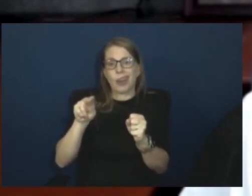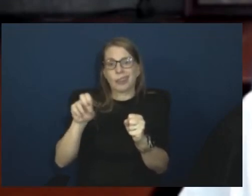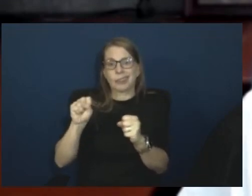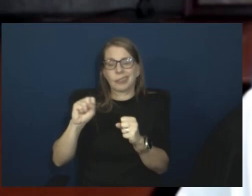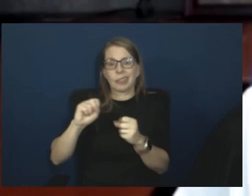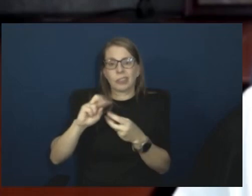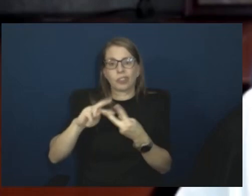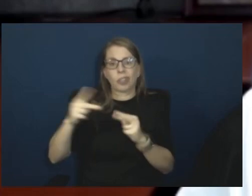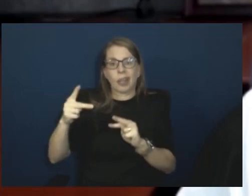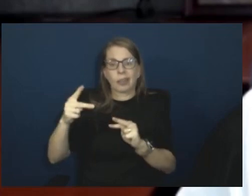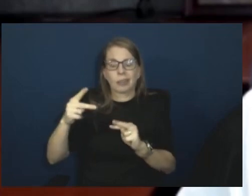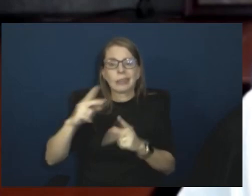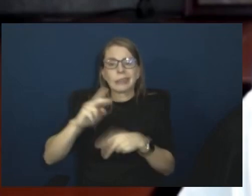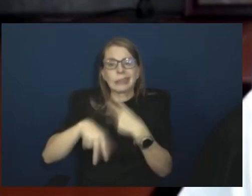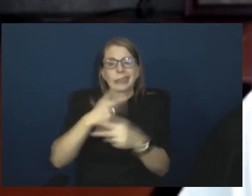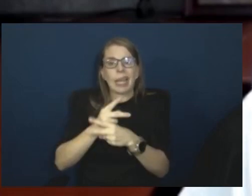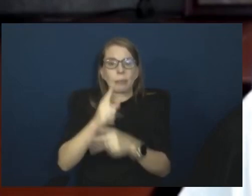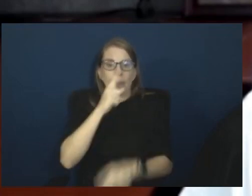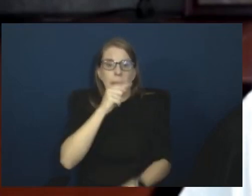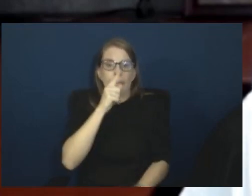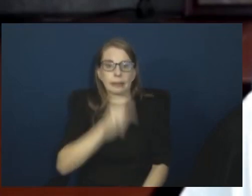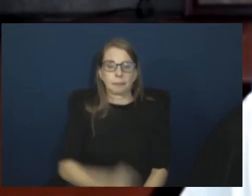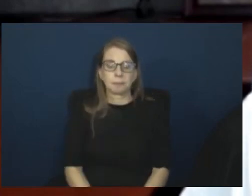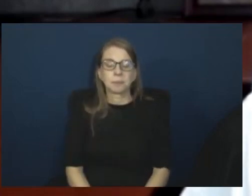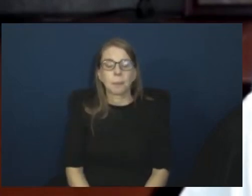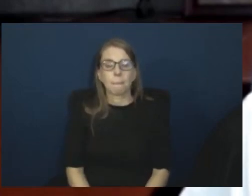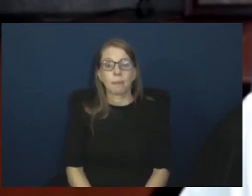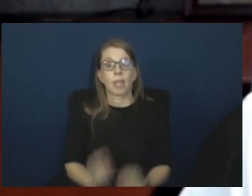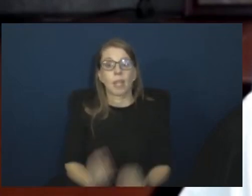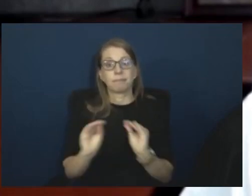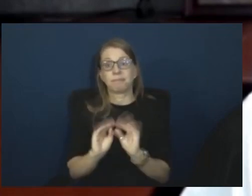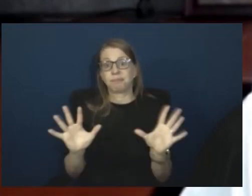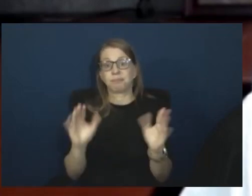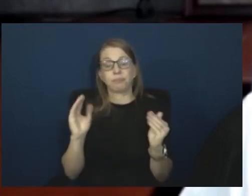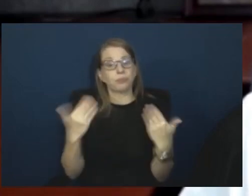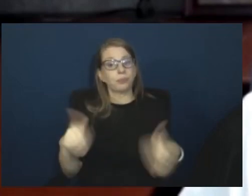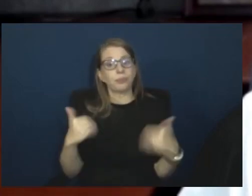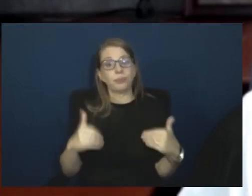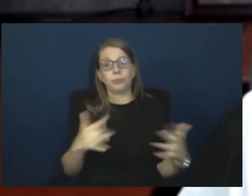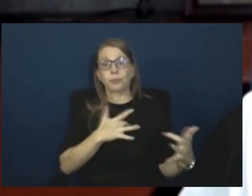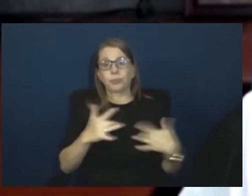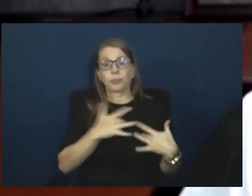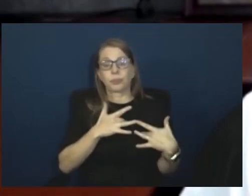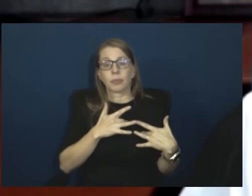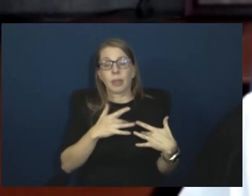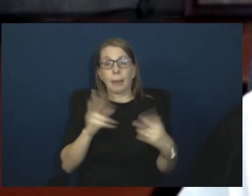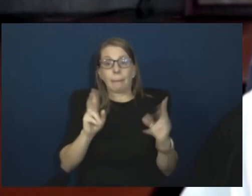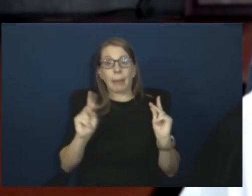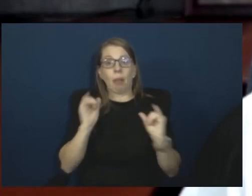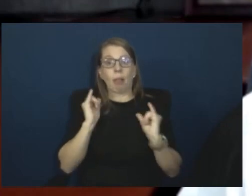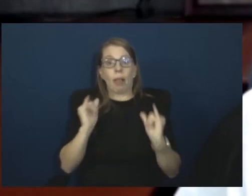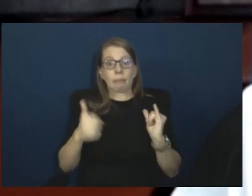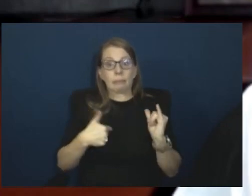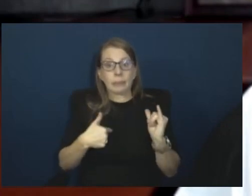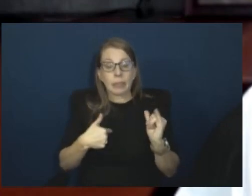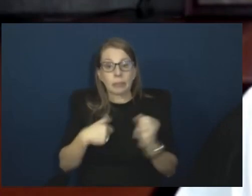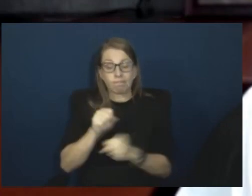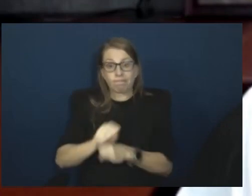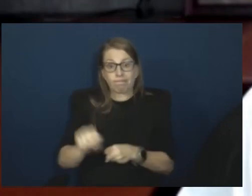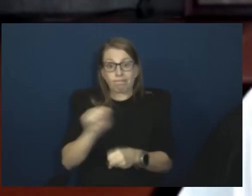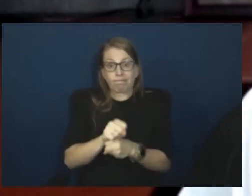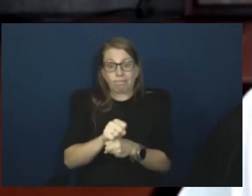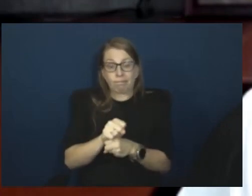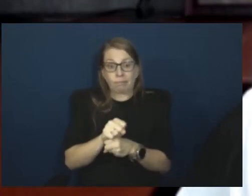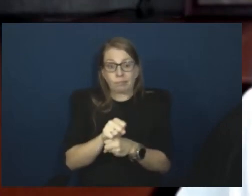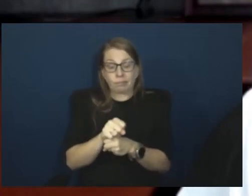mice. And so this is obviously of big concern of people like me who are working in this